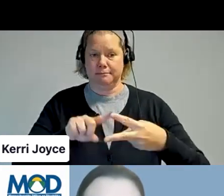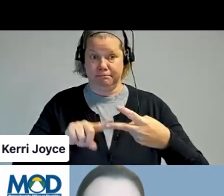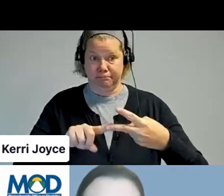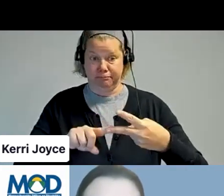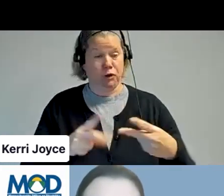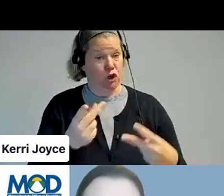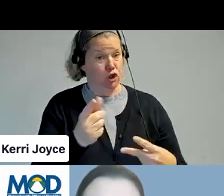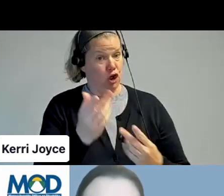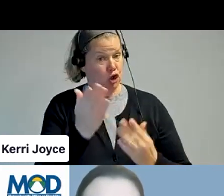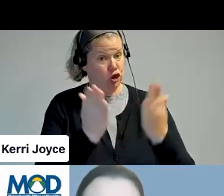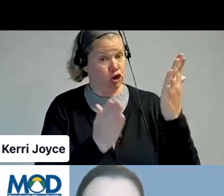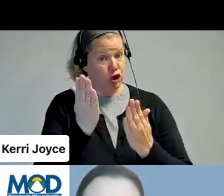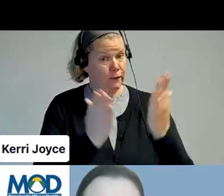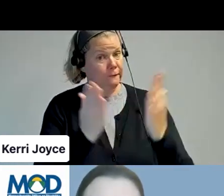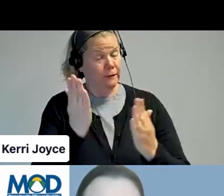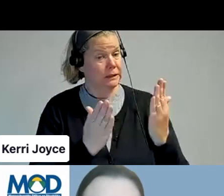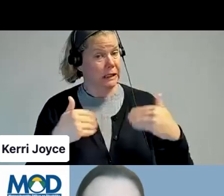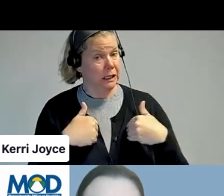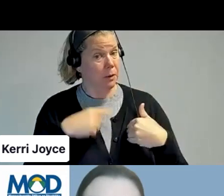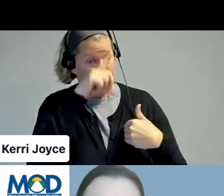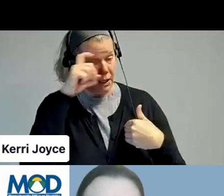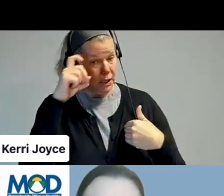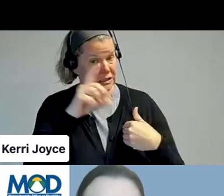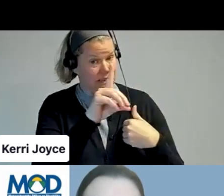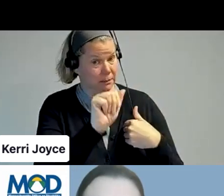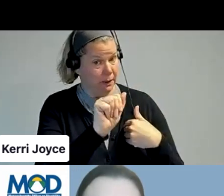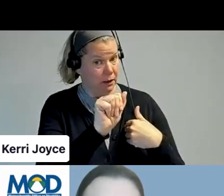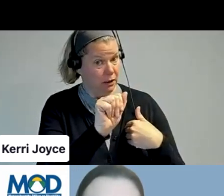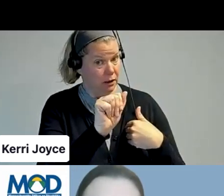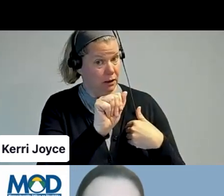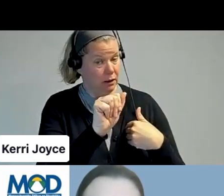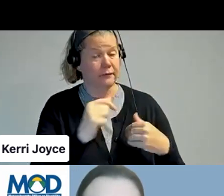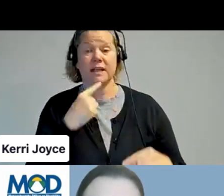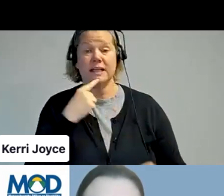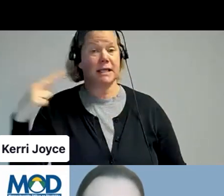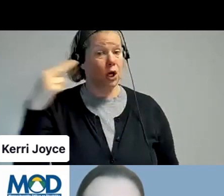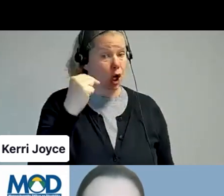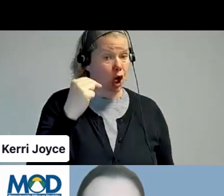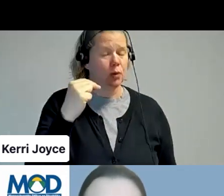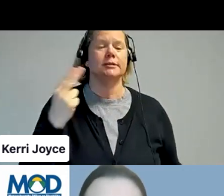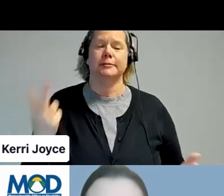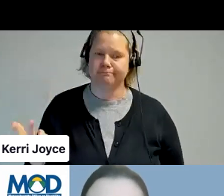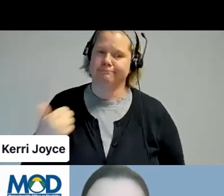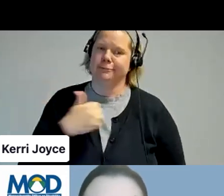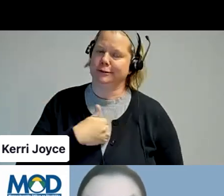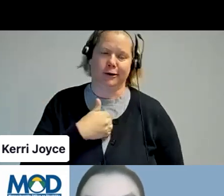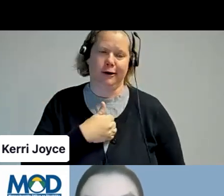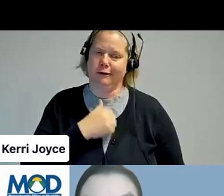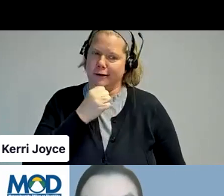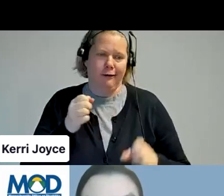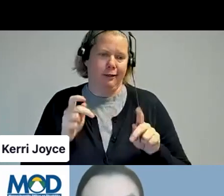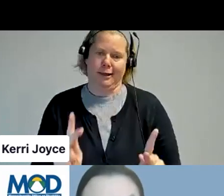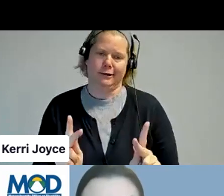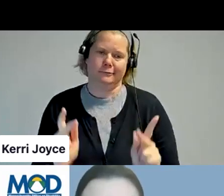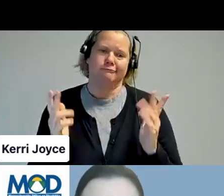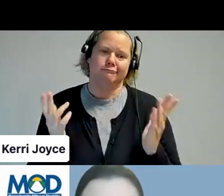animal required because of a disability? If they say no, then you can go ahead and say, sorry, dogs are not allowed